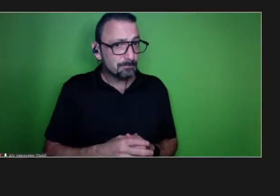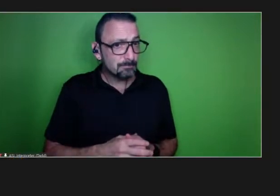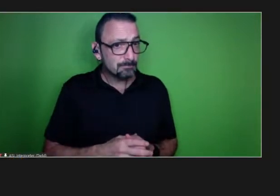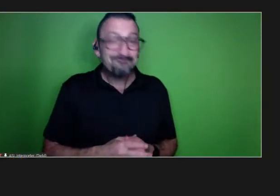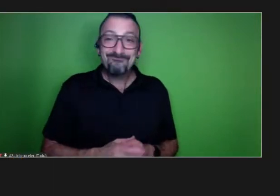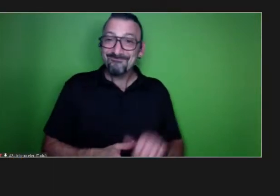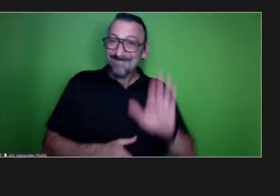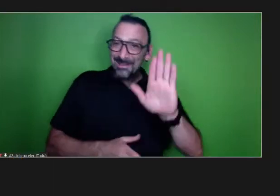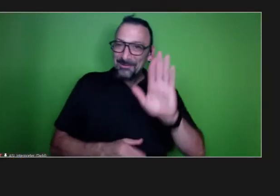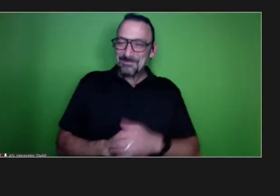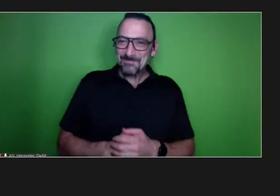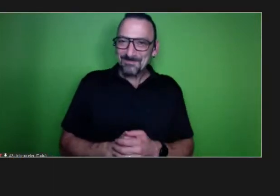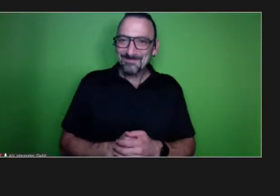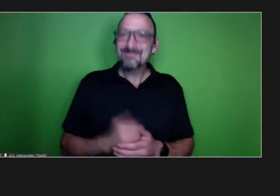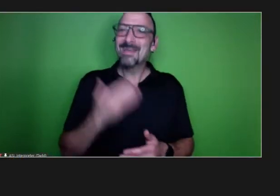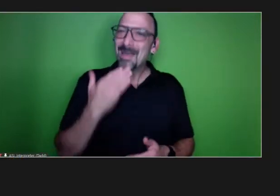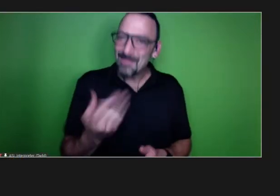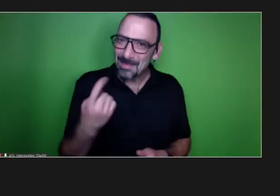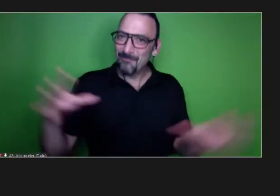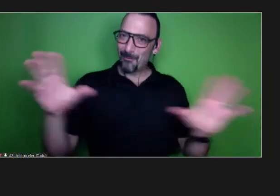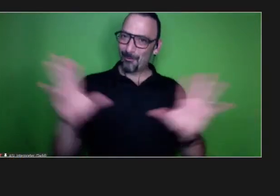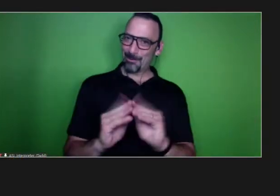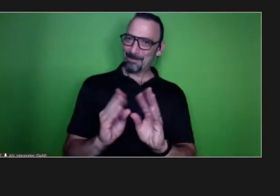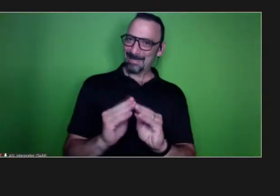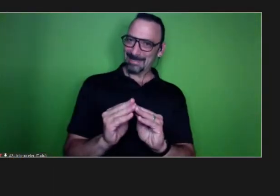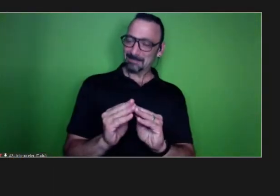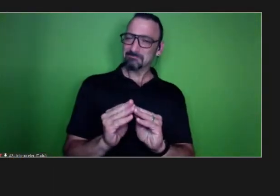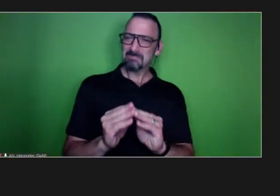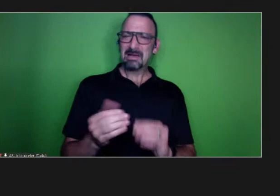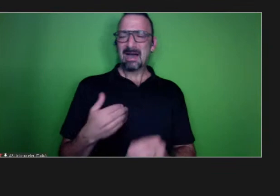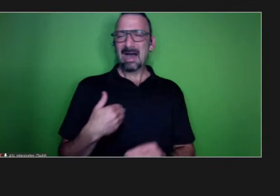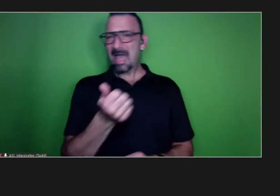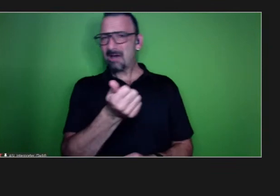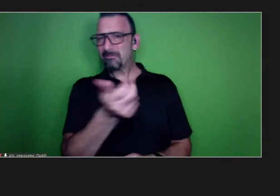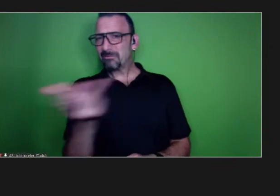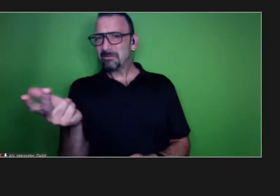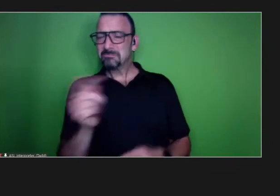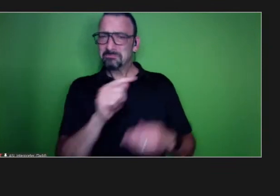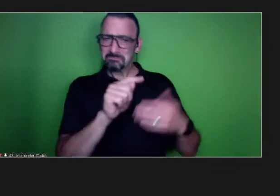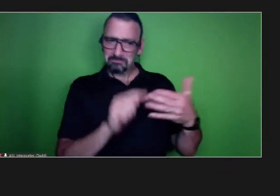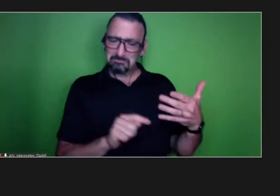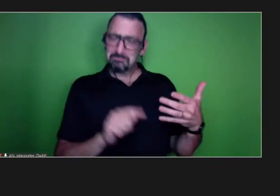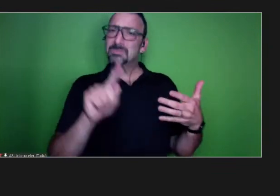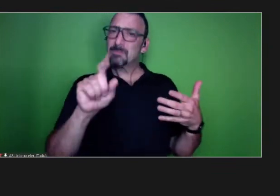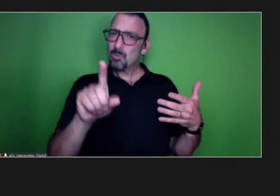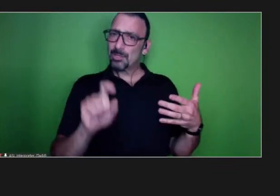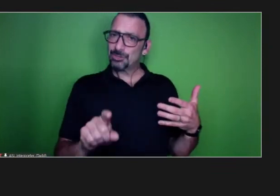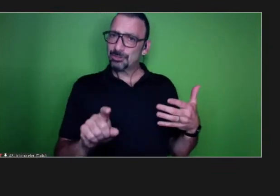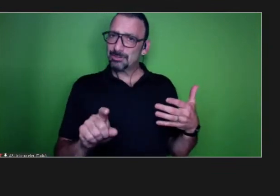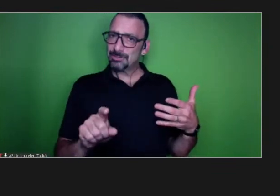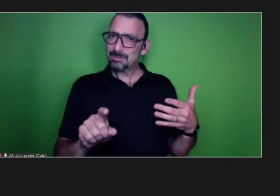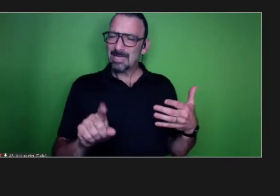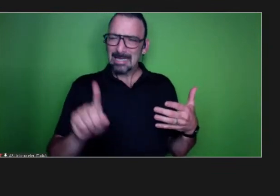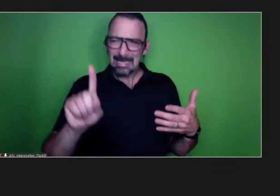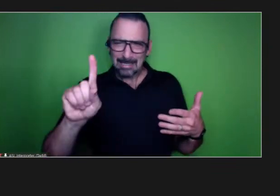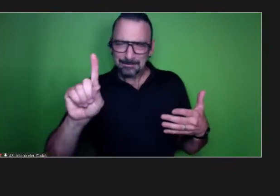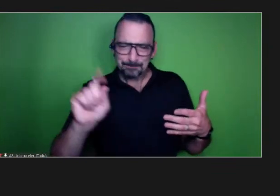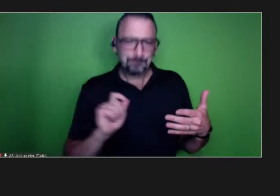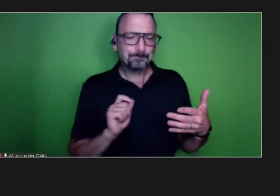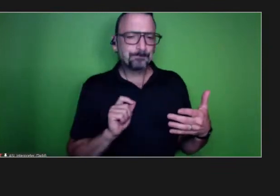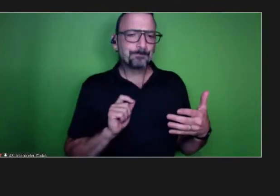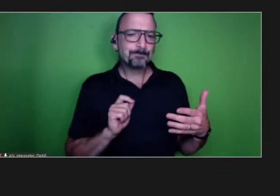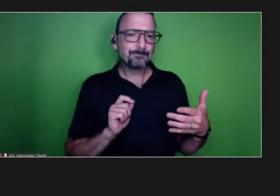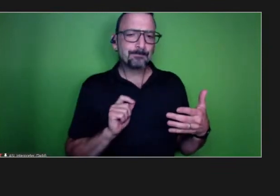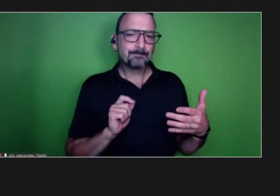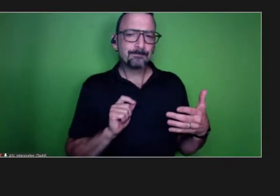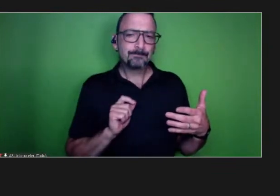Hello. Thank you for the meeting. I have some questions. Just get to them real quick.